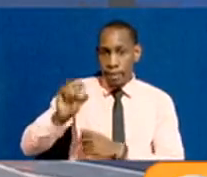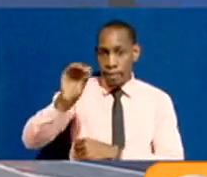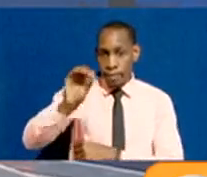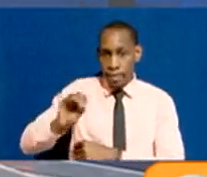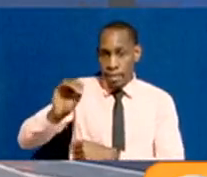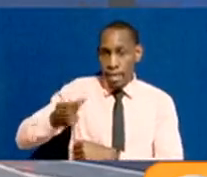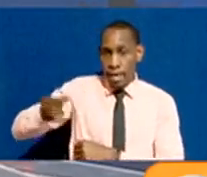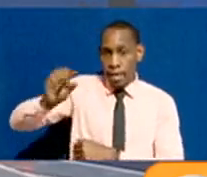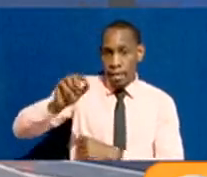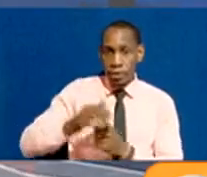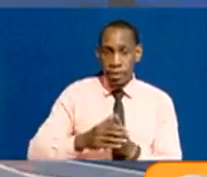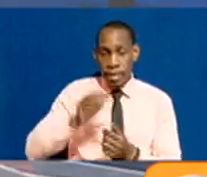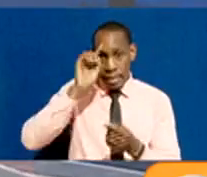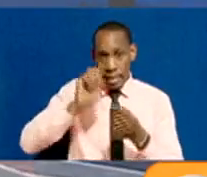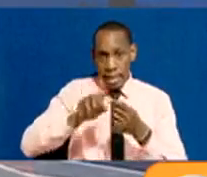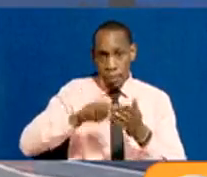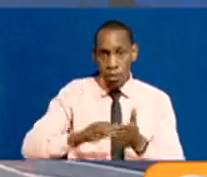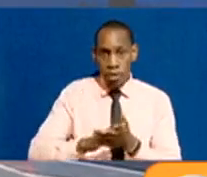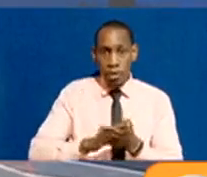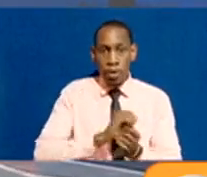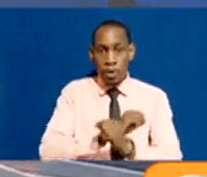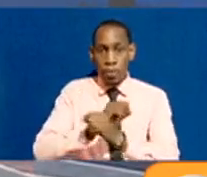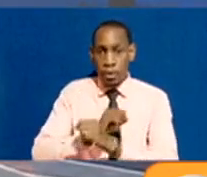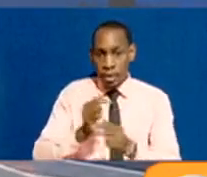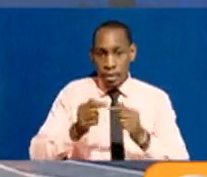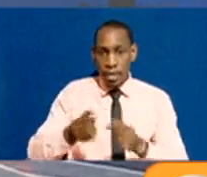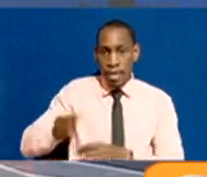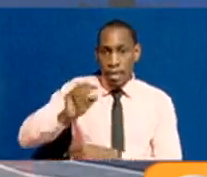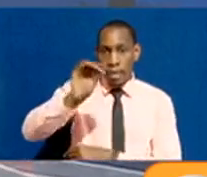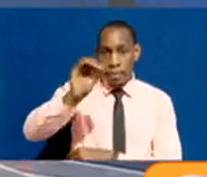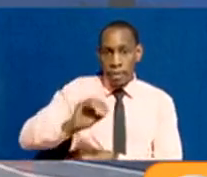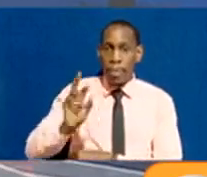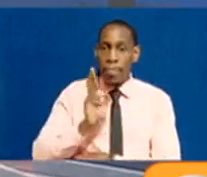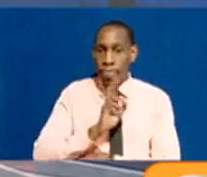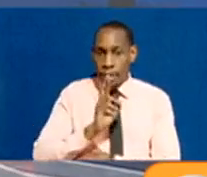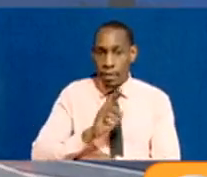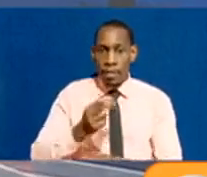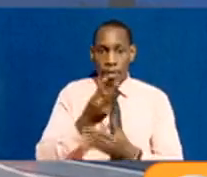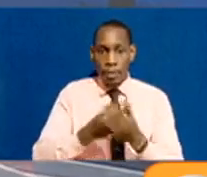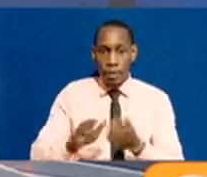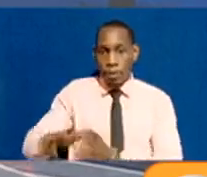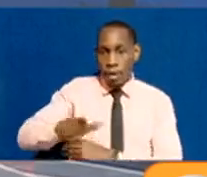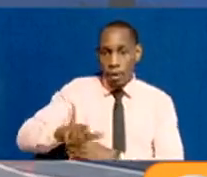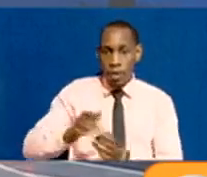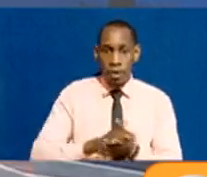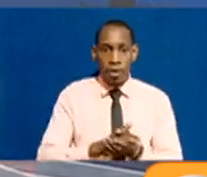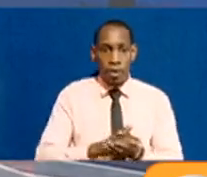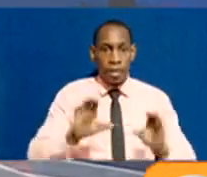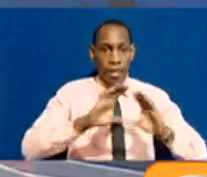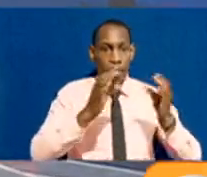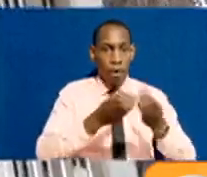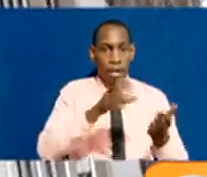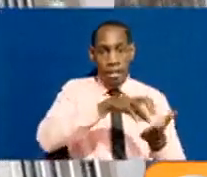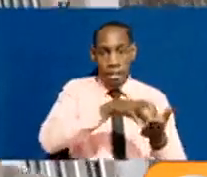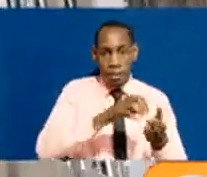0.75% increase is geared at cushioning against increased inflation risks, both on the domestic and global